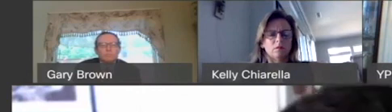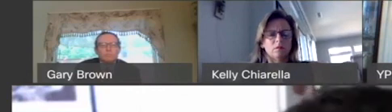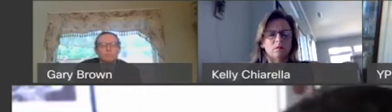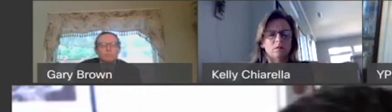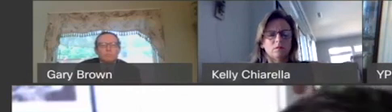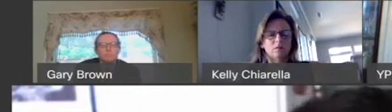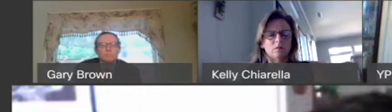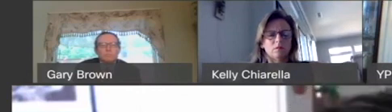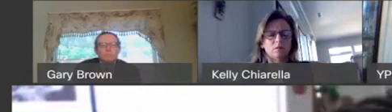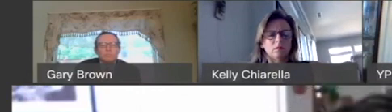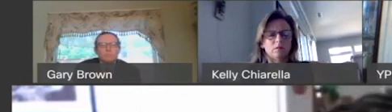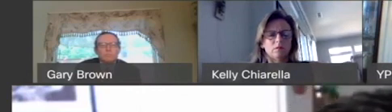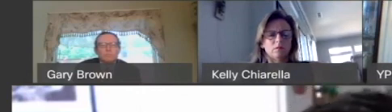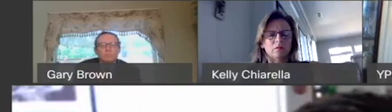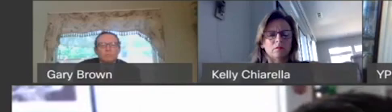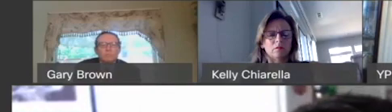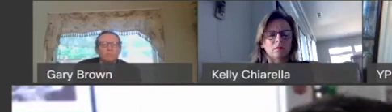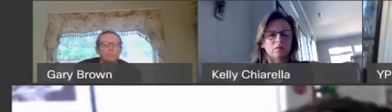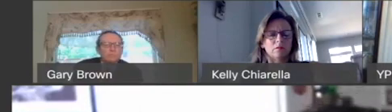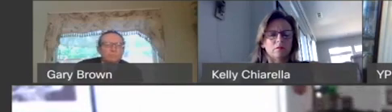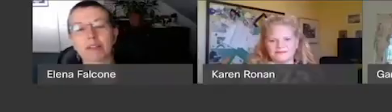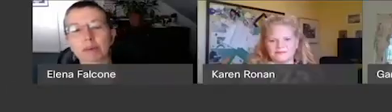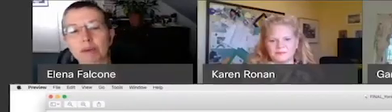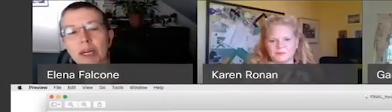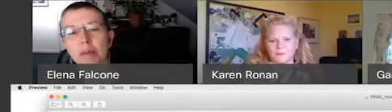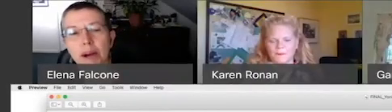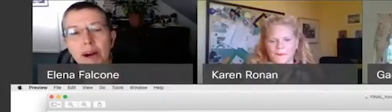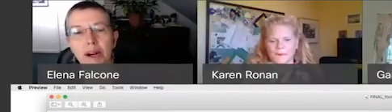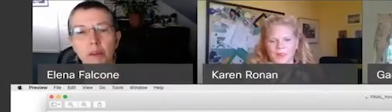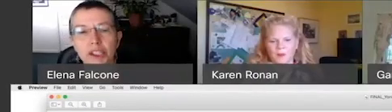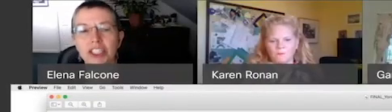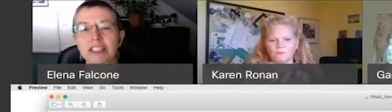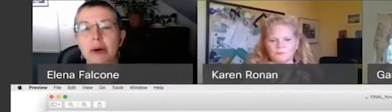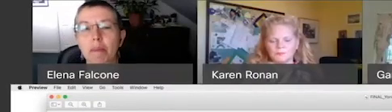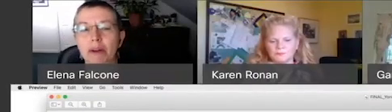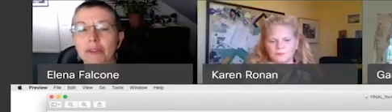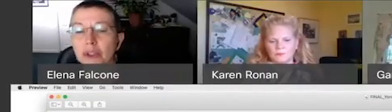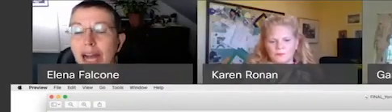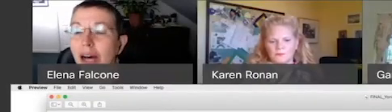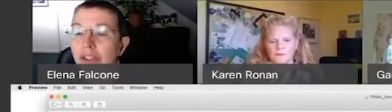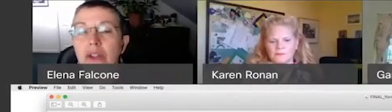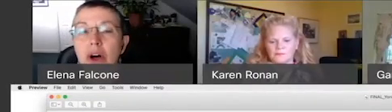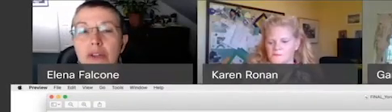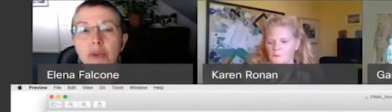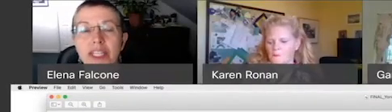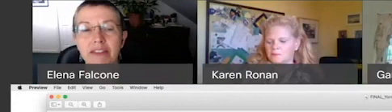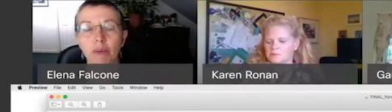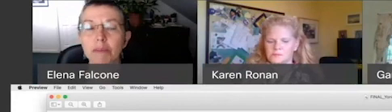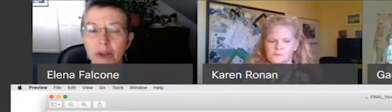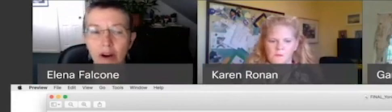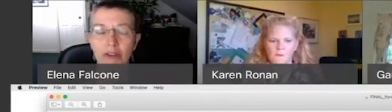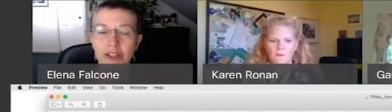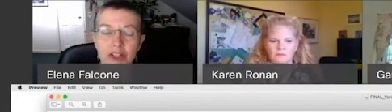it's that useful. Again, thank you. We have a program about what you need to know about the new housing laws. We